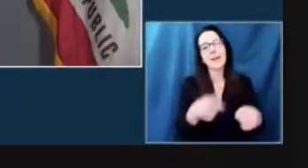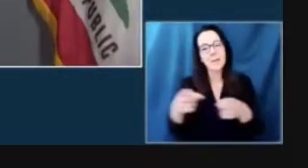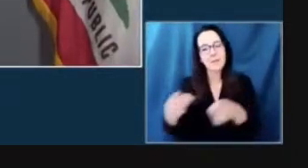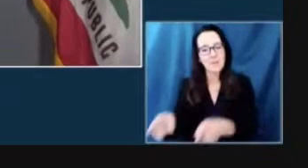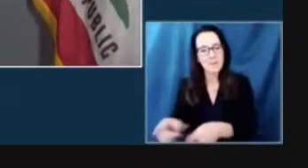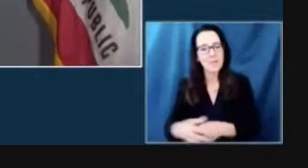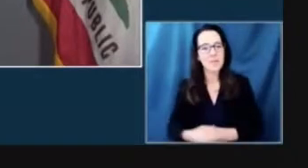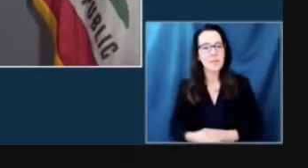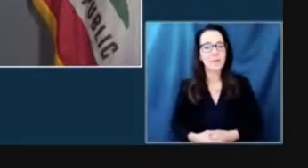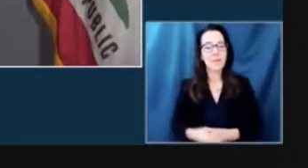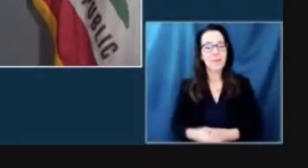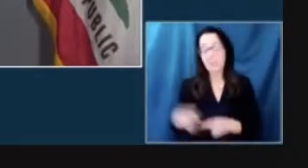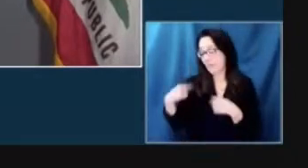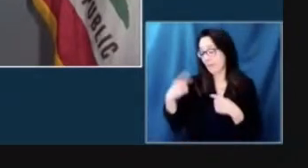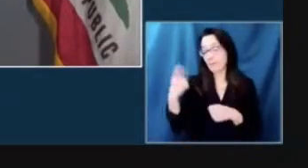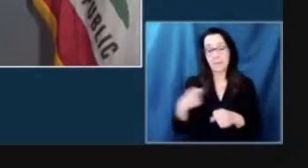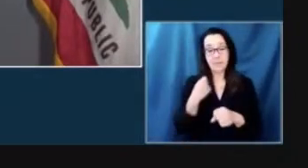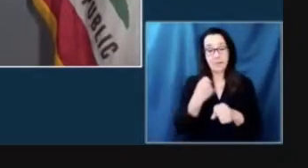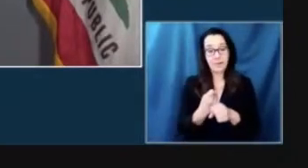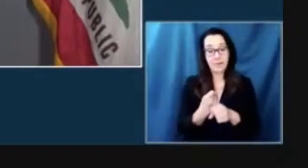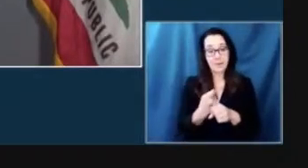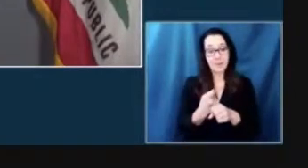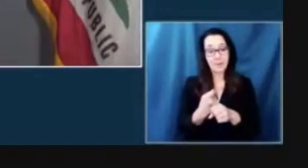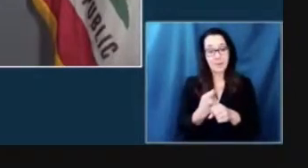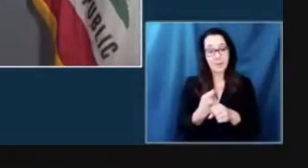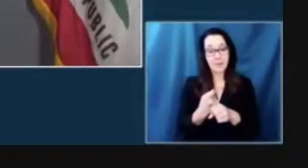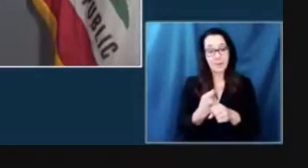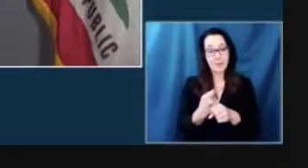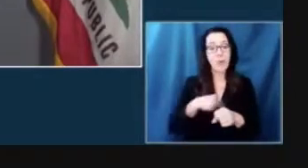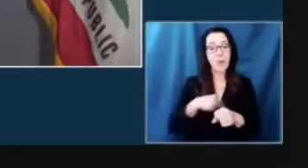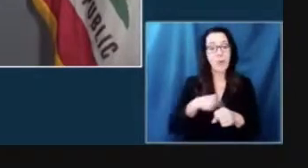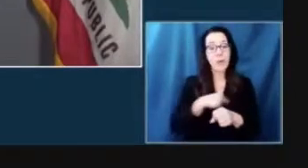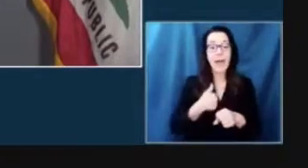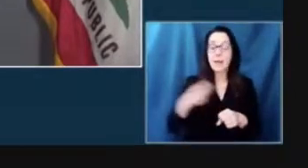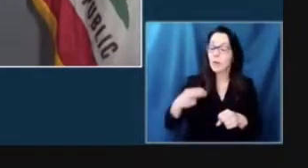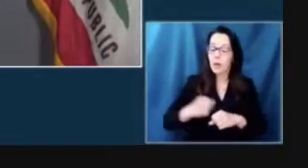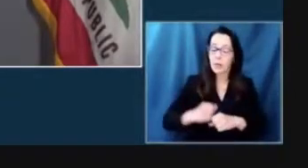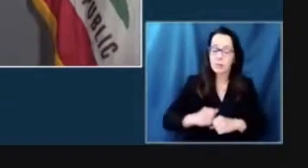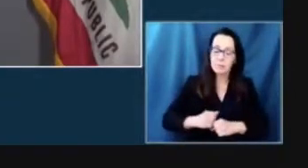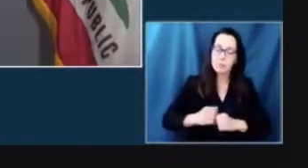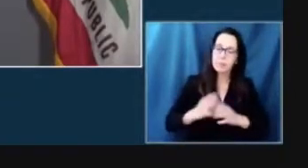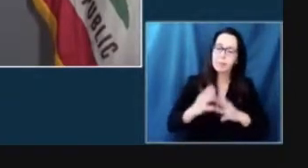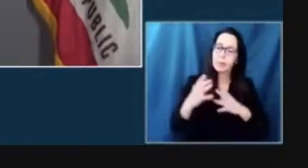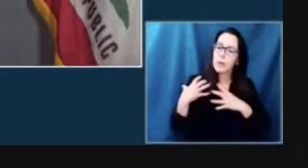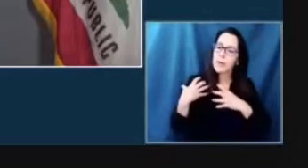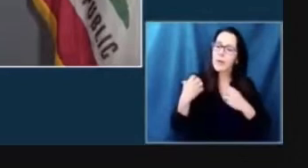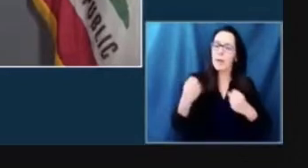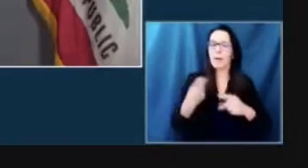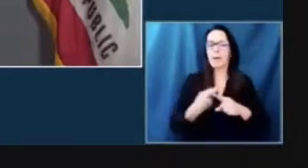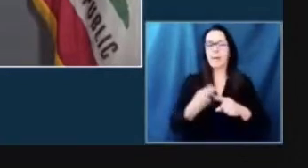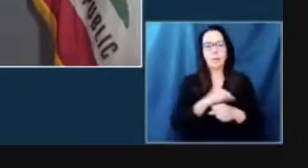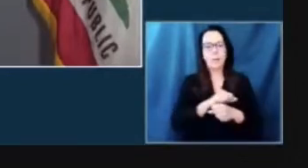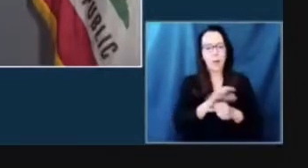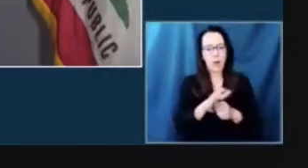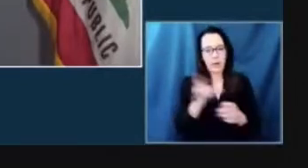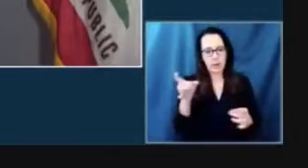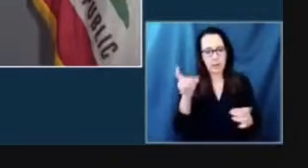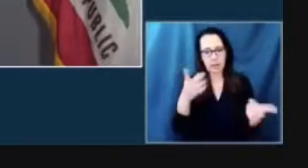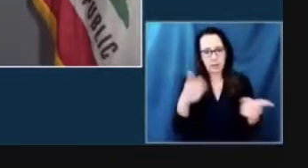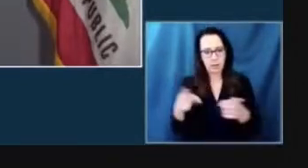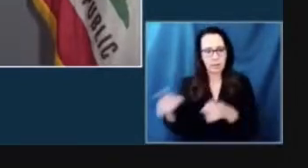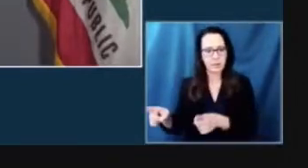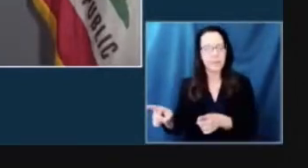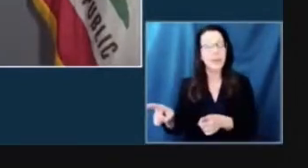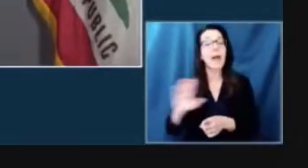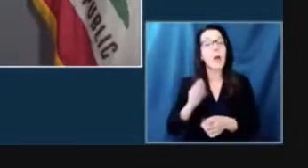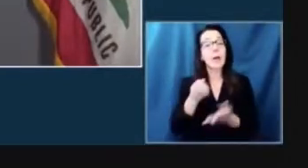our nation has built an historic recovery from the COVID crisis. Our economy is stronger, setting